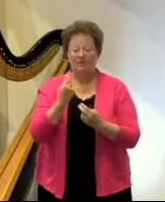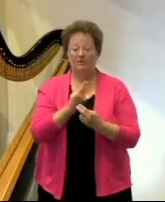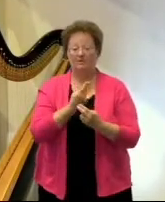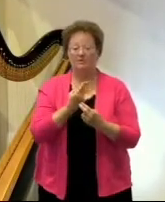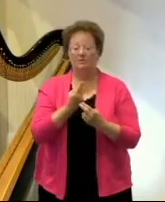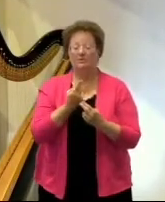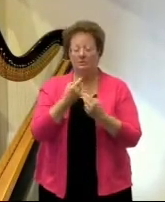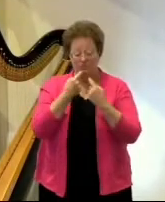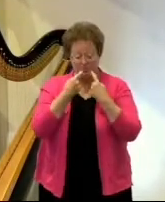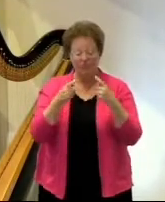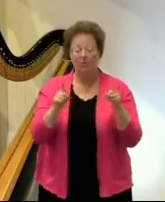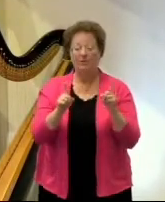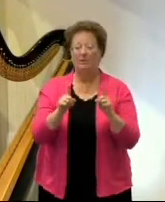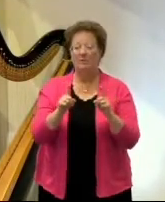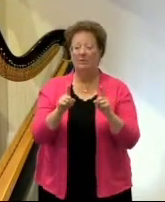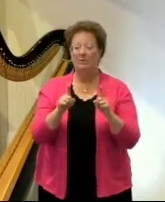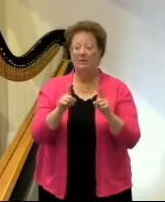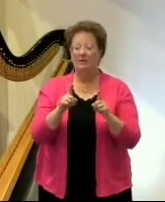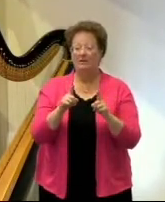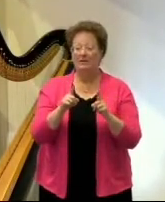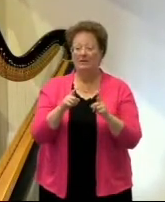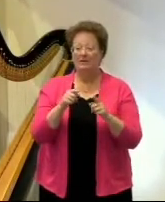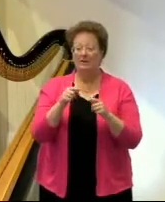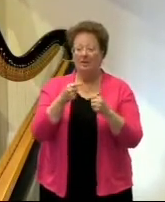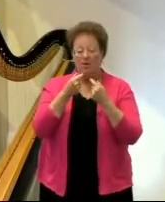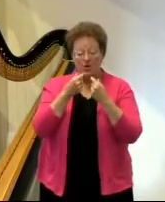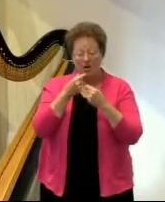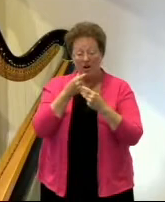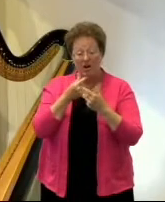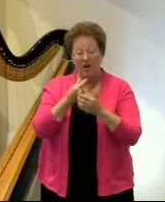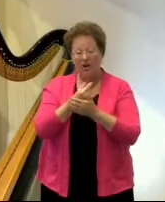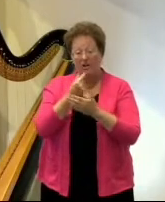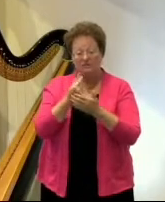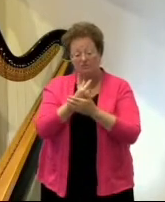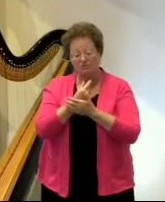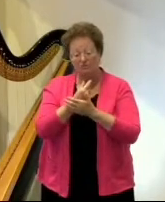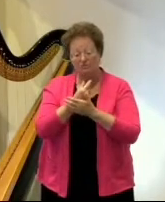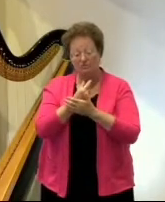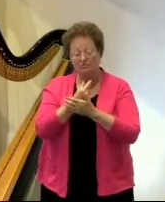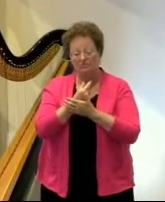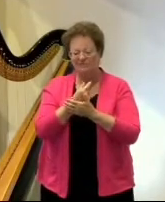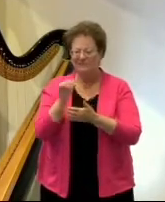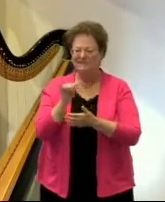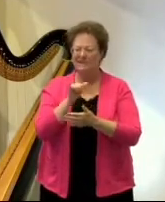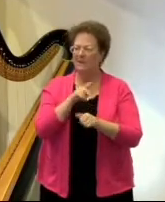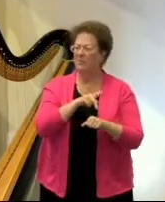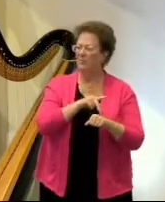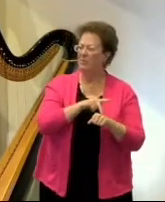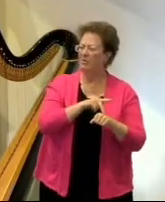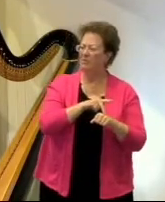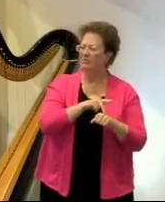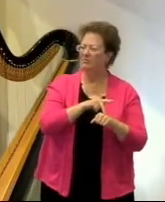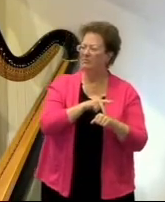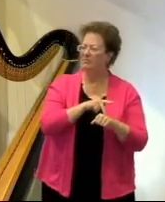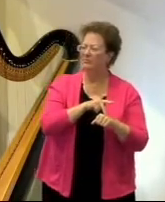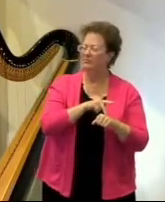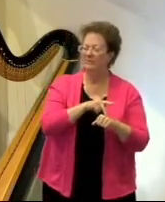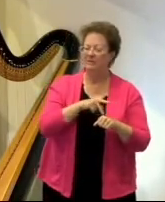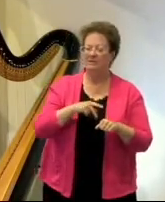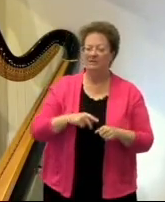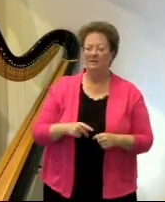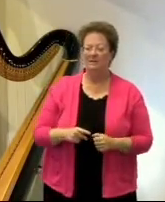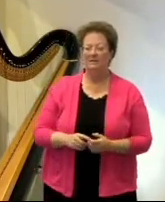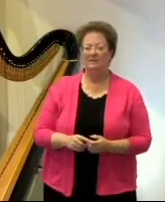If God can choose murderous, persecuting people like Paul, like we all were by nature, into